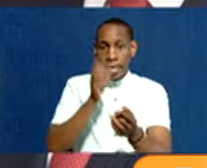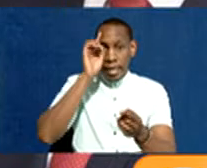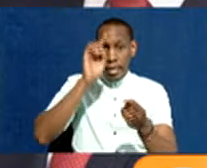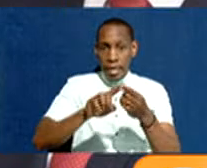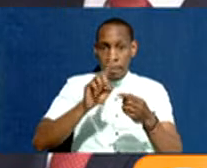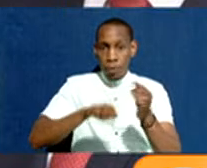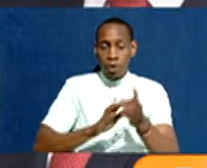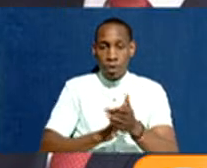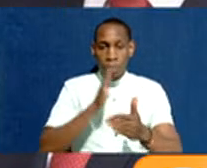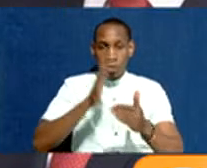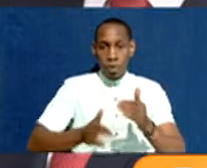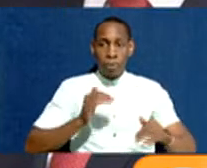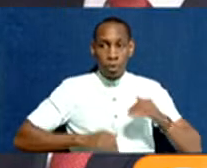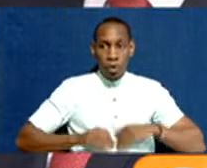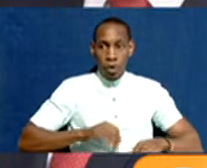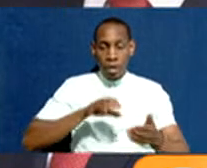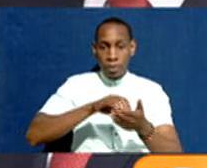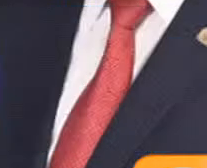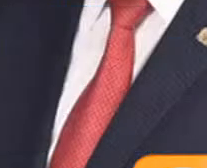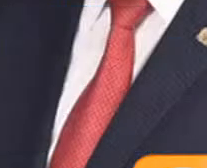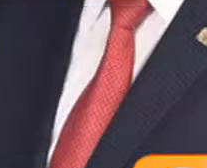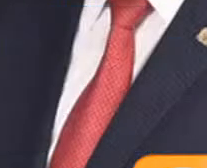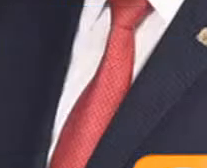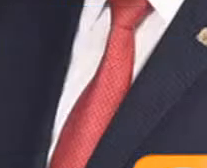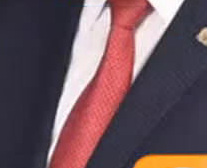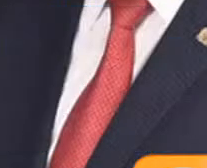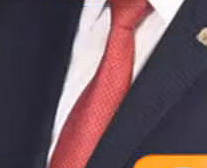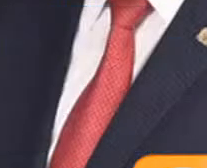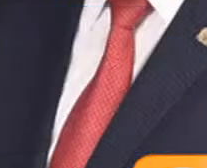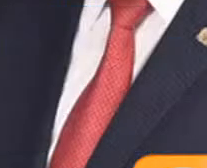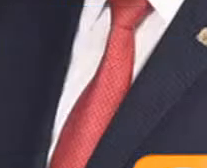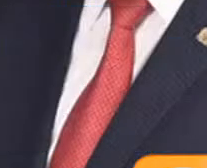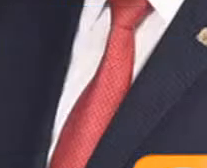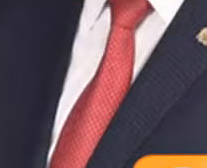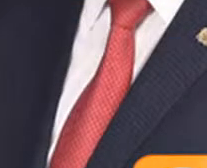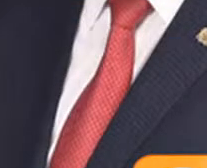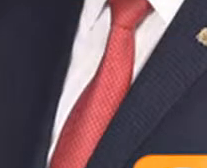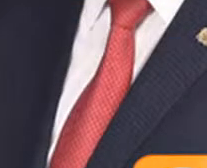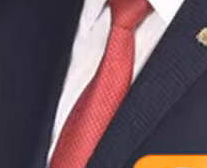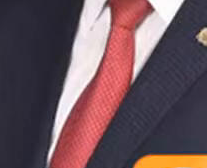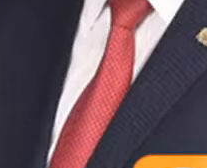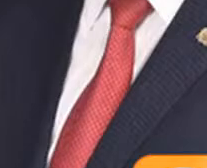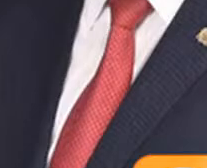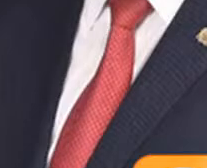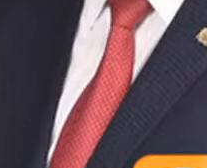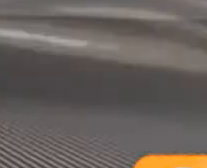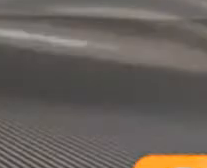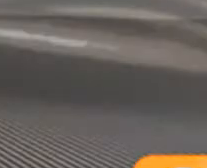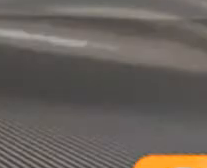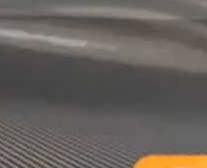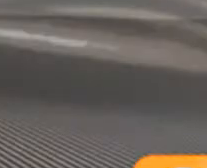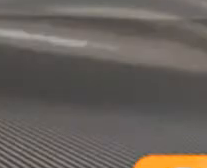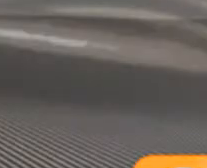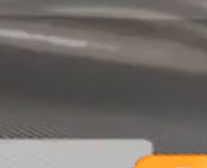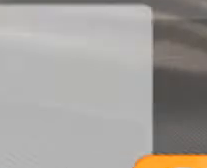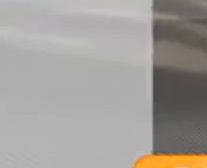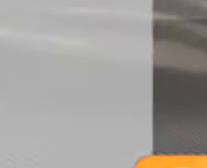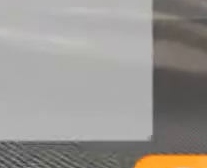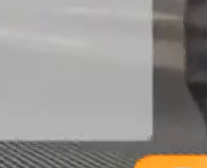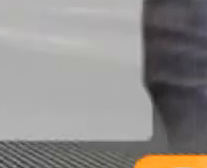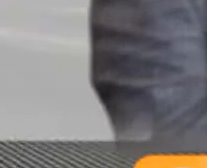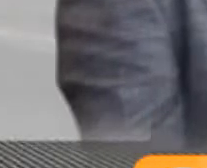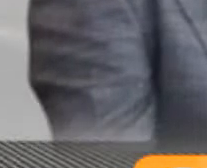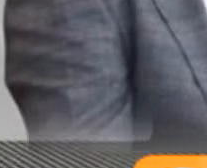to terminate a graft case against former Samburu Governor Moses Lenolkulal. Instead, the case in which the